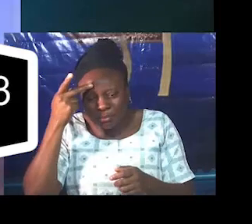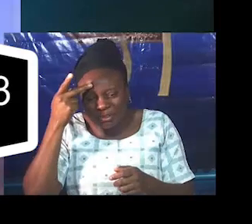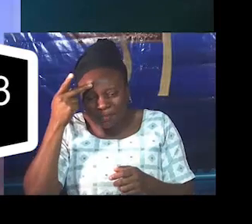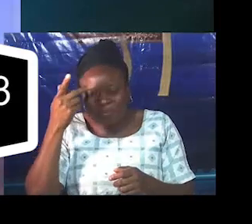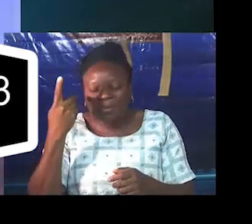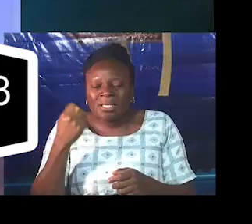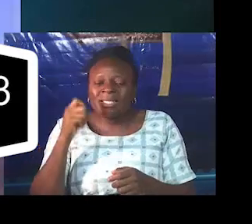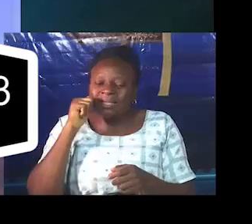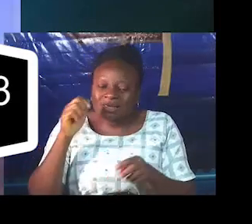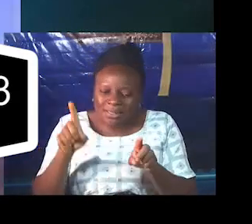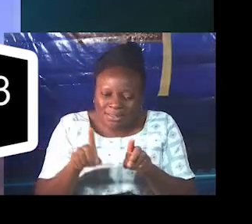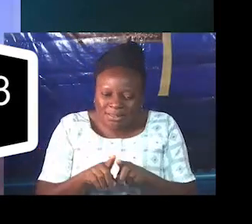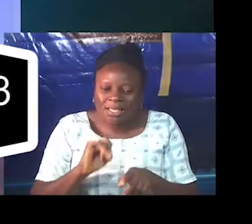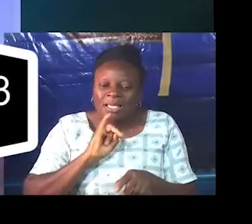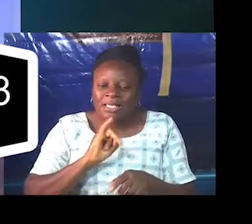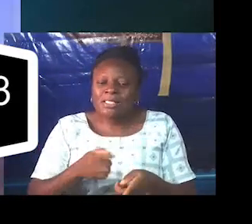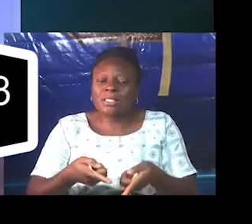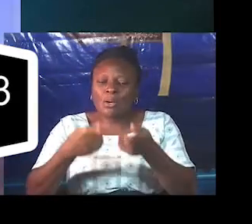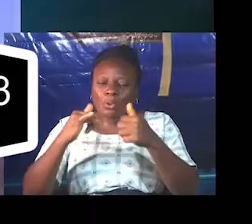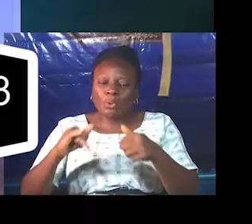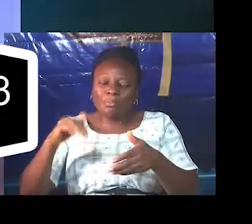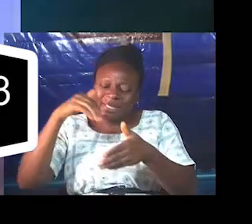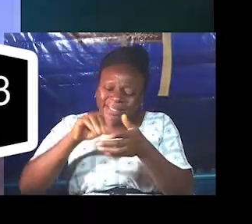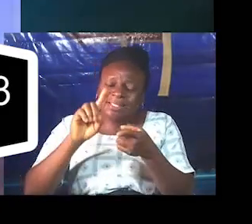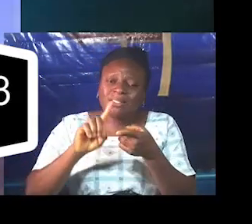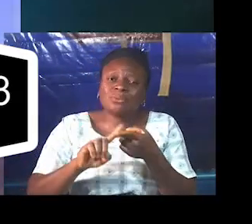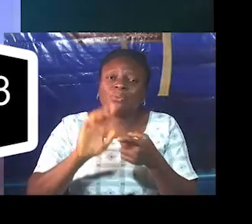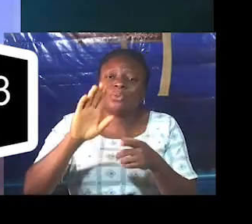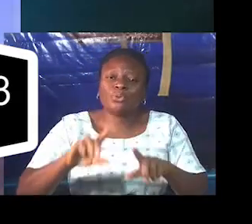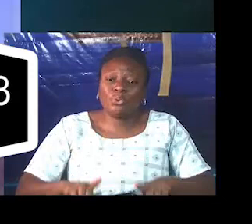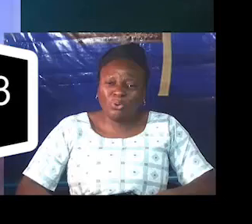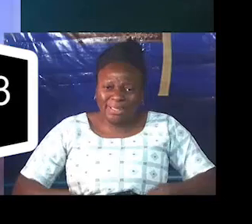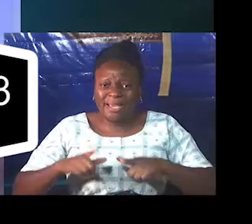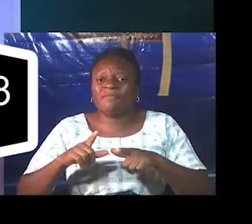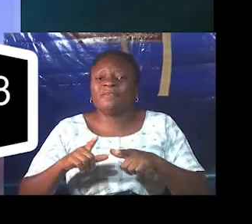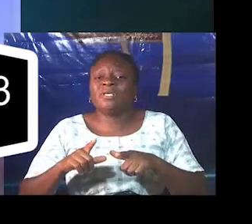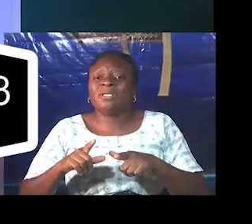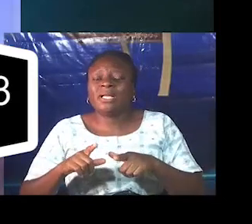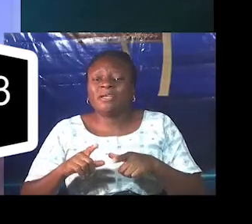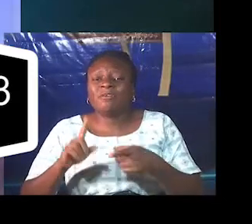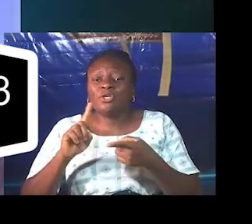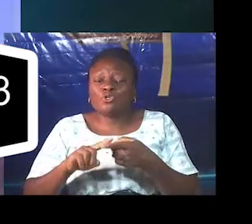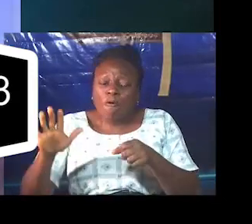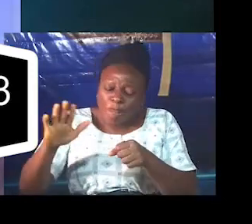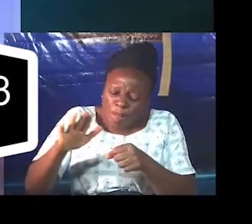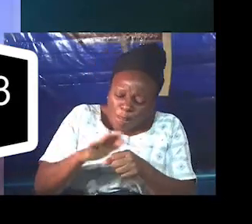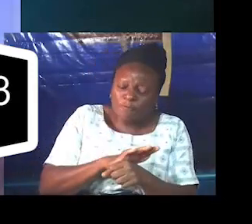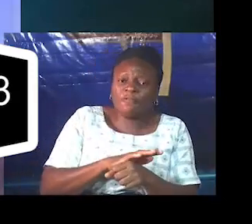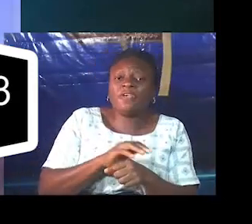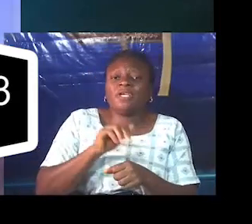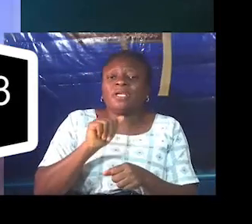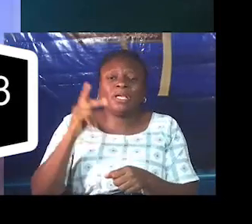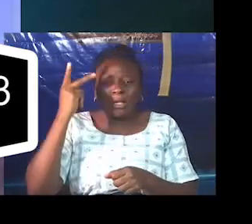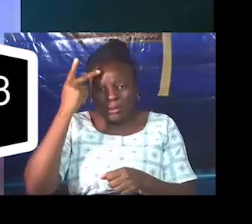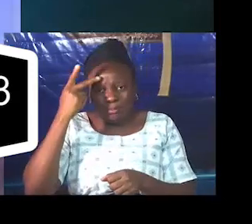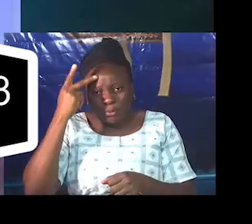fulfillment of that divine purpose. Now, so you can see that a woman or a man who is